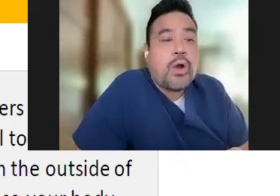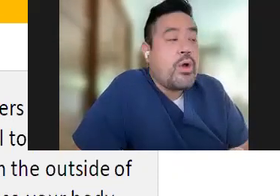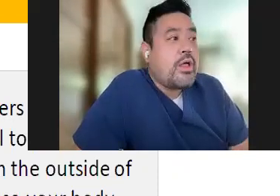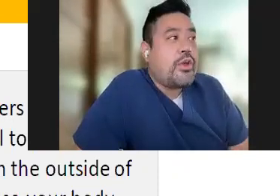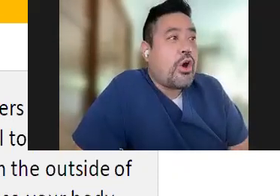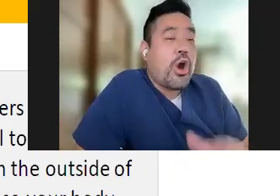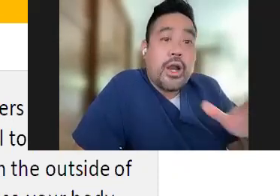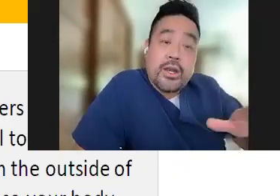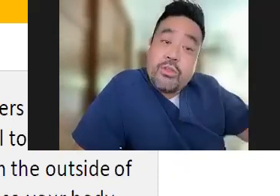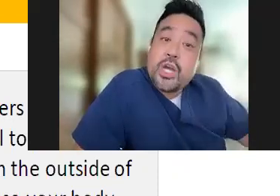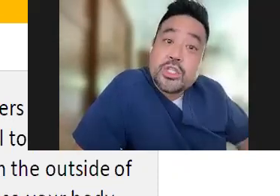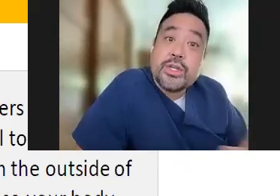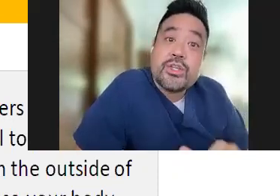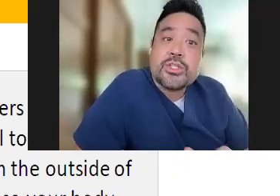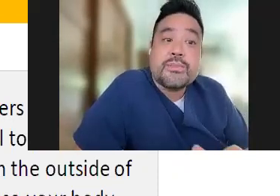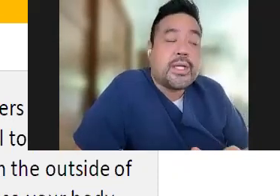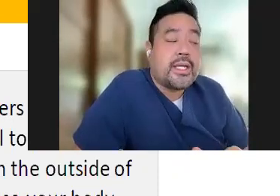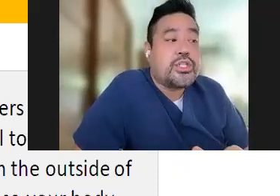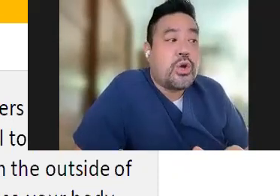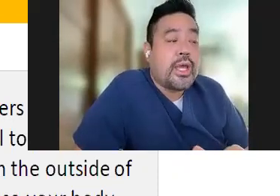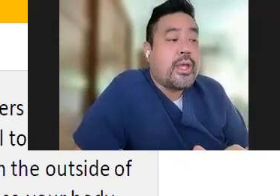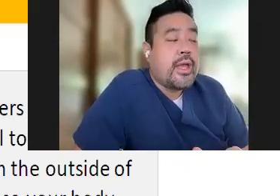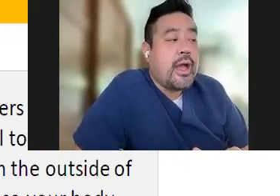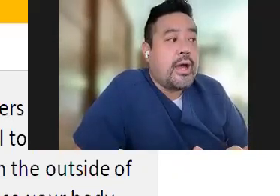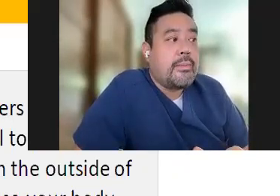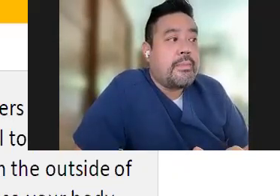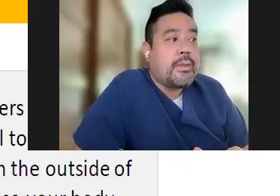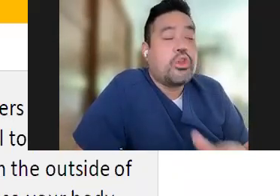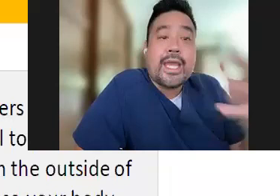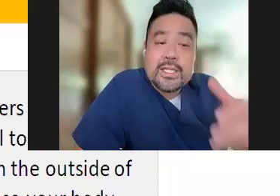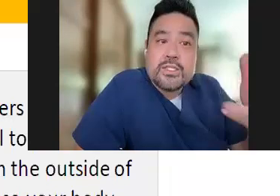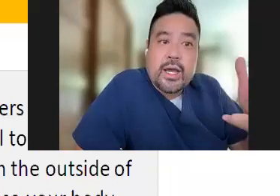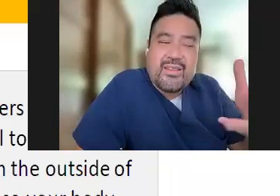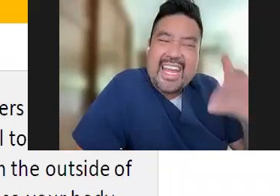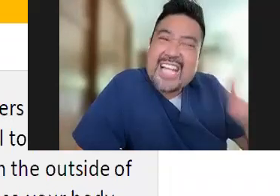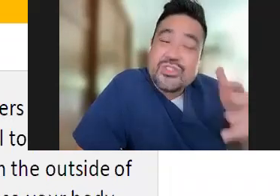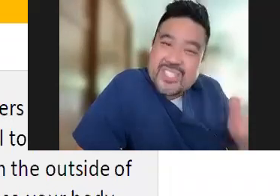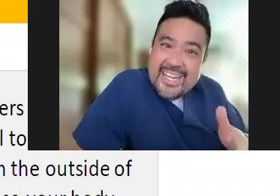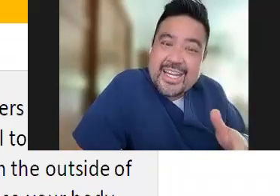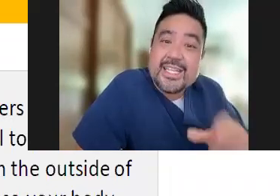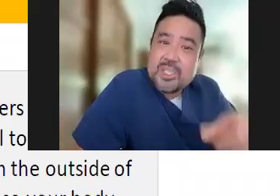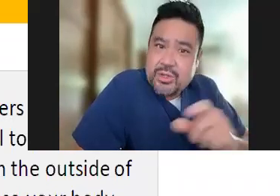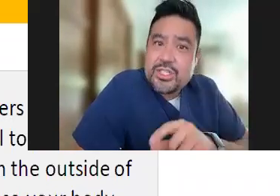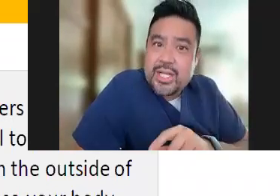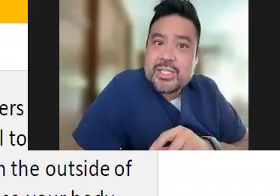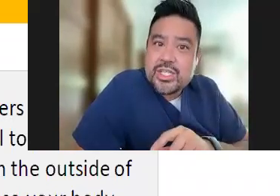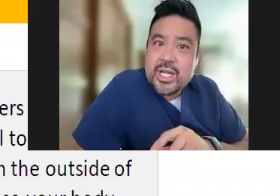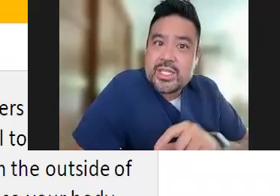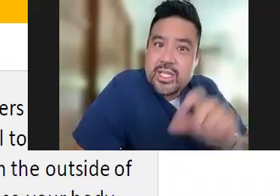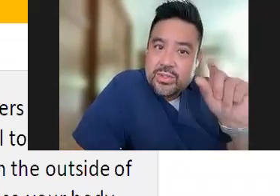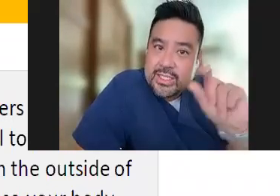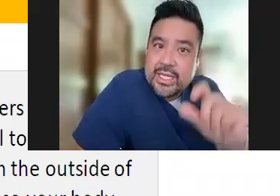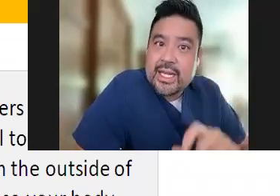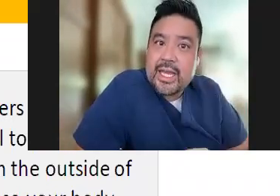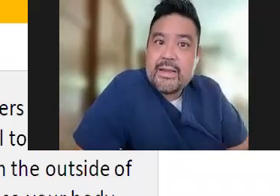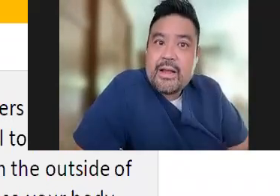dose. Now, there are, in other countries, there are some studies showing, looking at like AstraZeneca is similar to Johnson & Johnson.